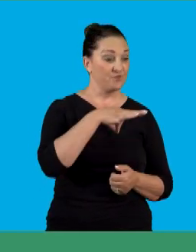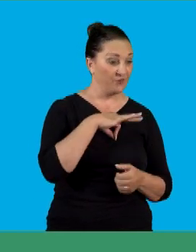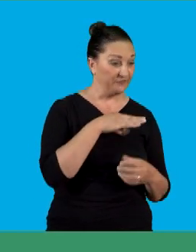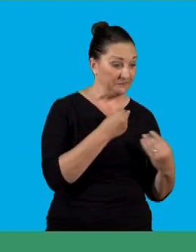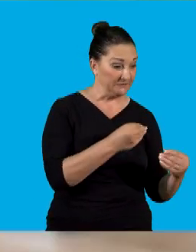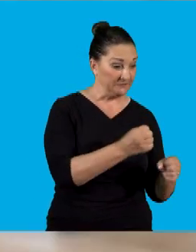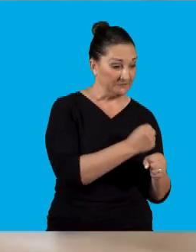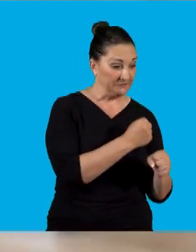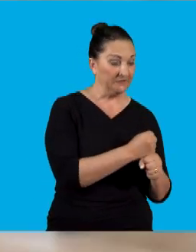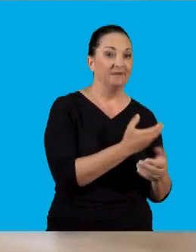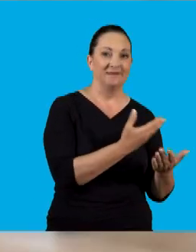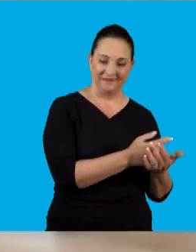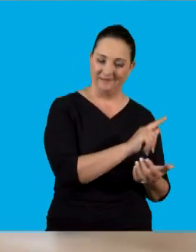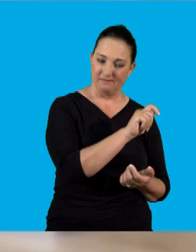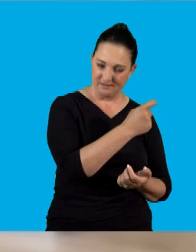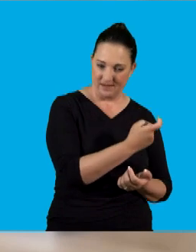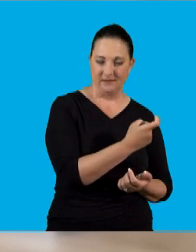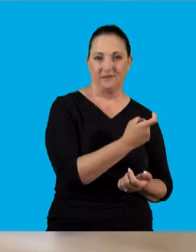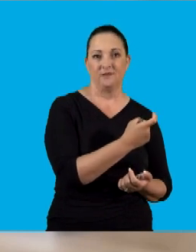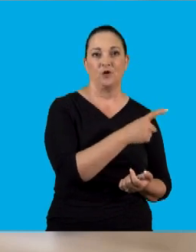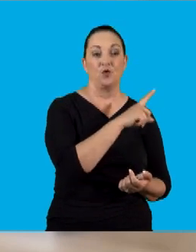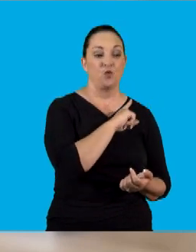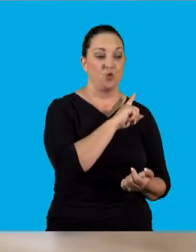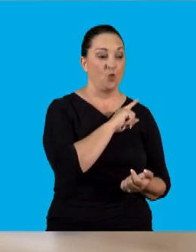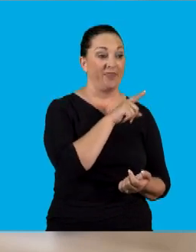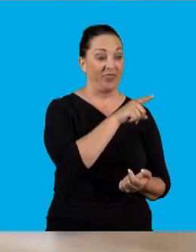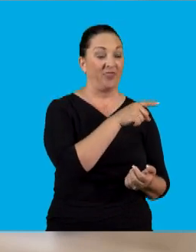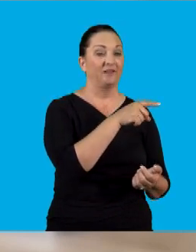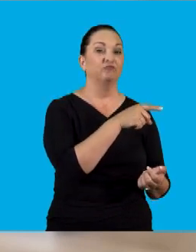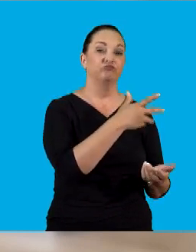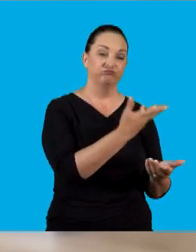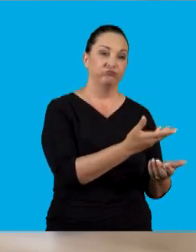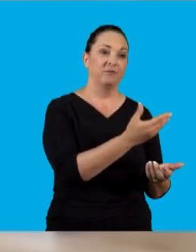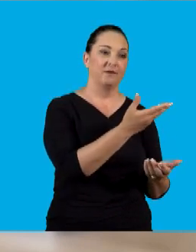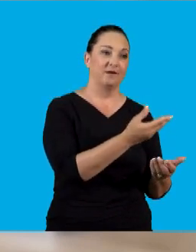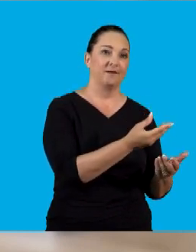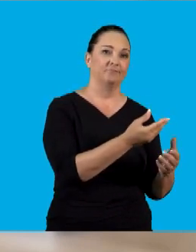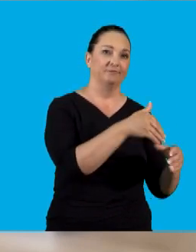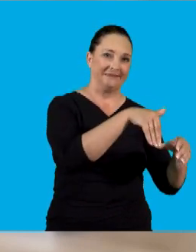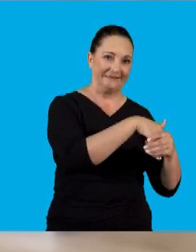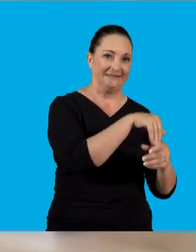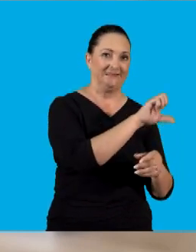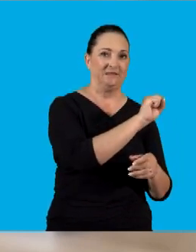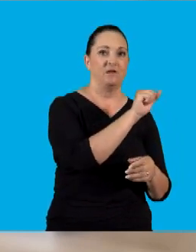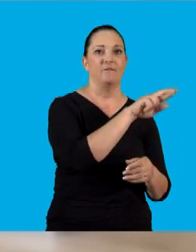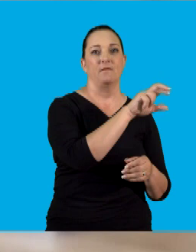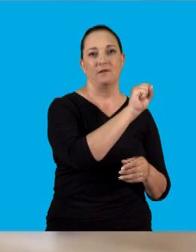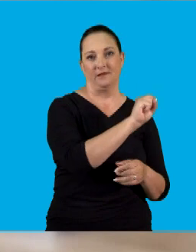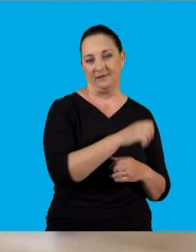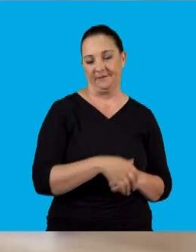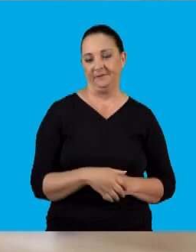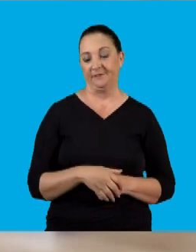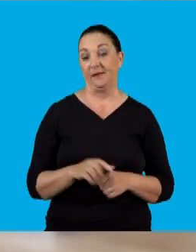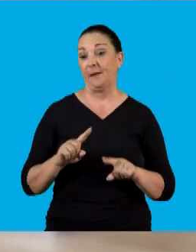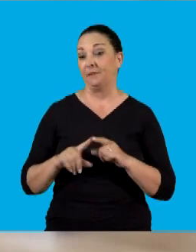the business is making. Why? Because they are registered with the South African Revenue Services. But when it comes to informal